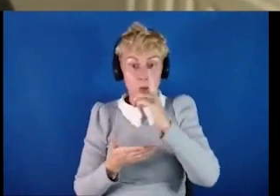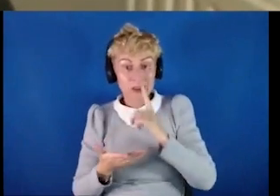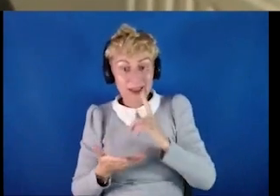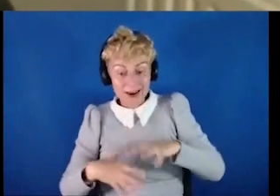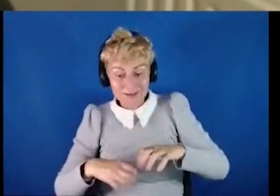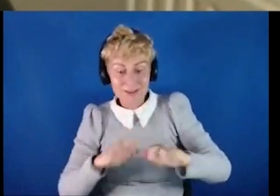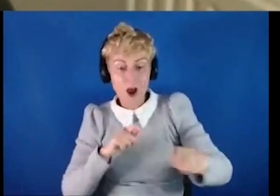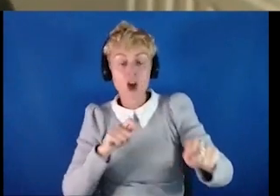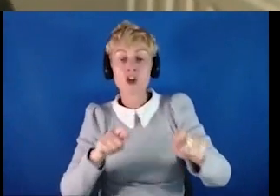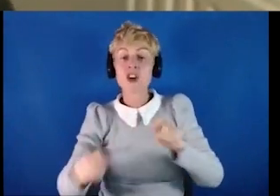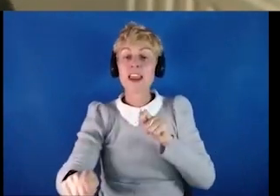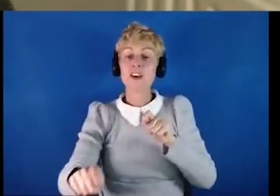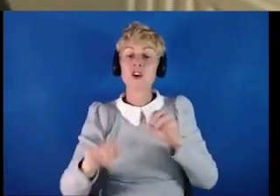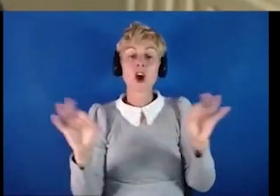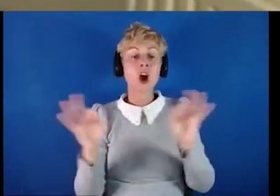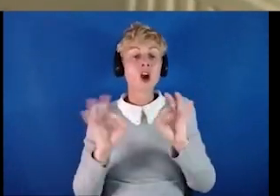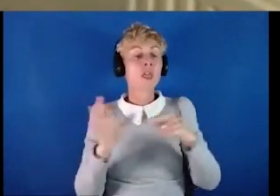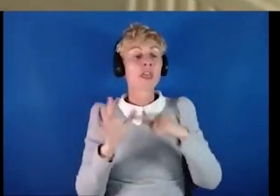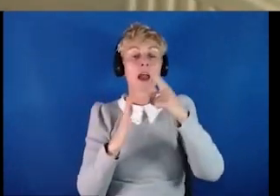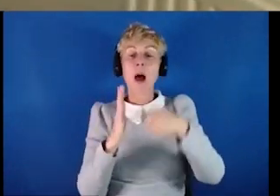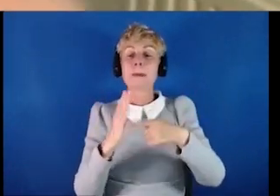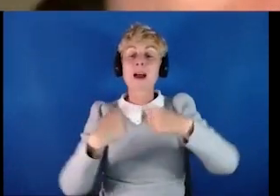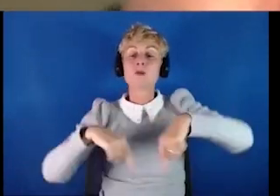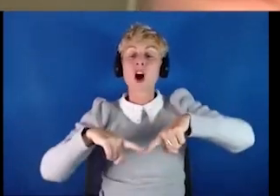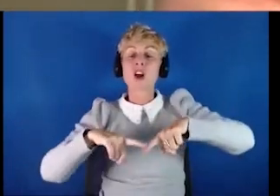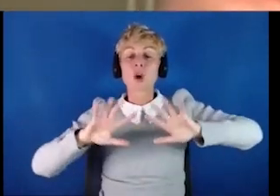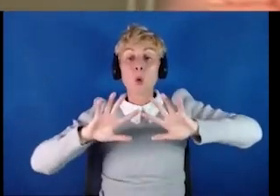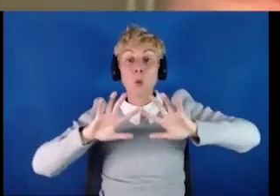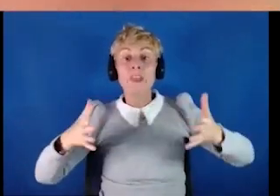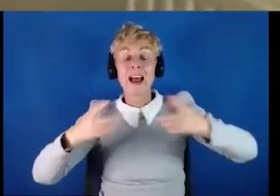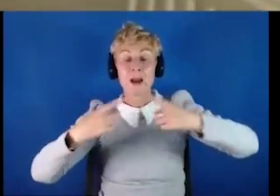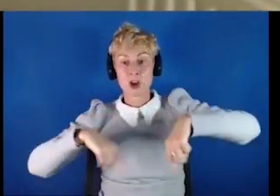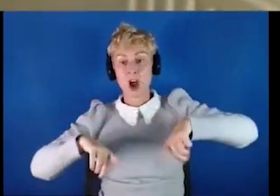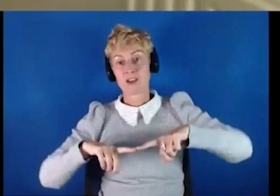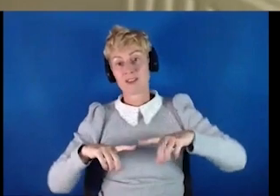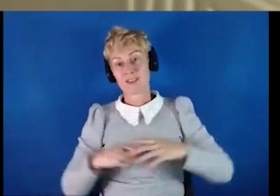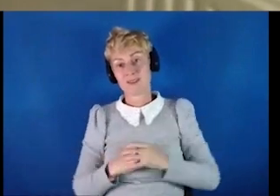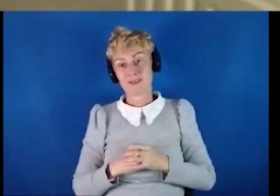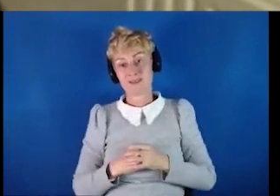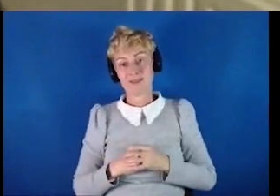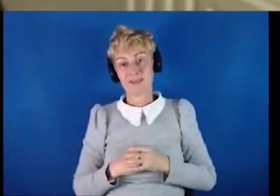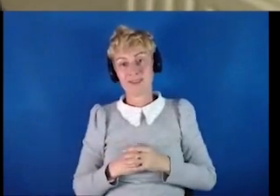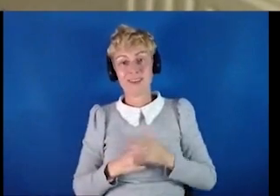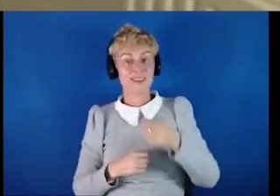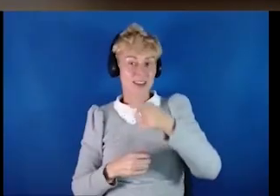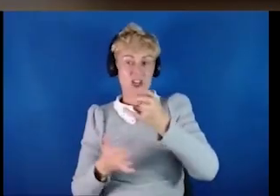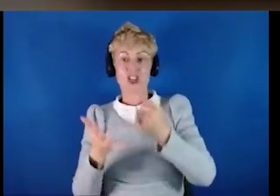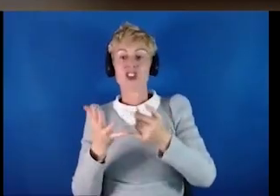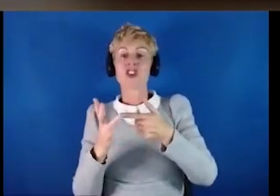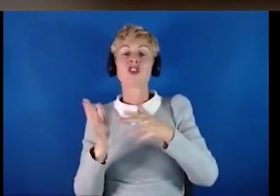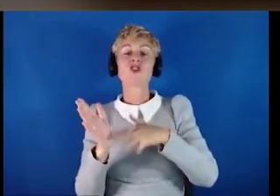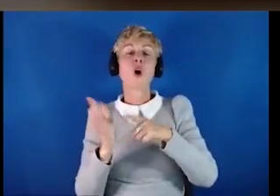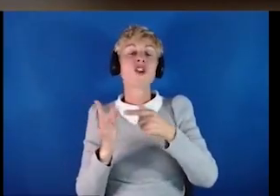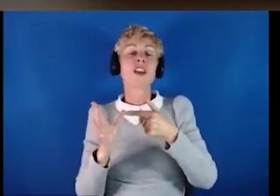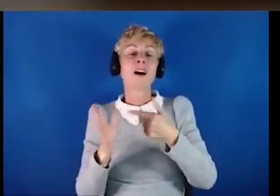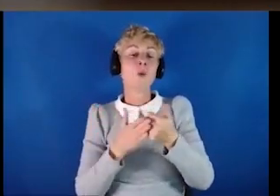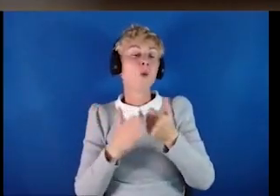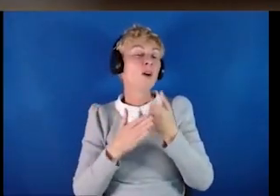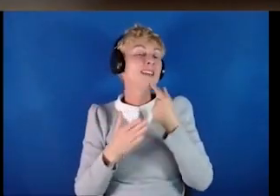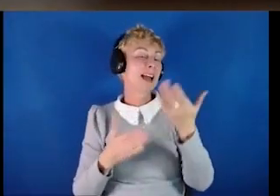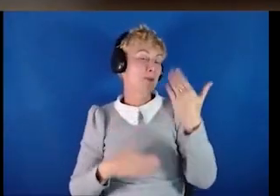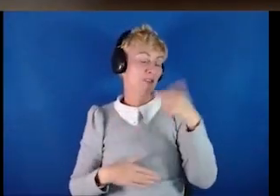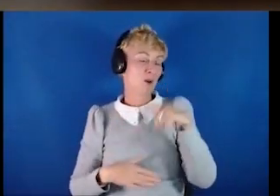about us without us. I think Sonia used to say that before. I know I'm saying that bit. But, that's what is key, and